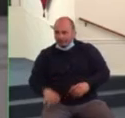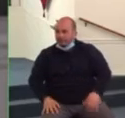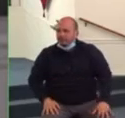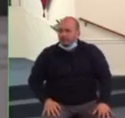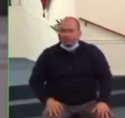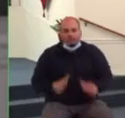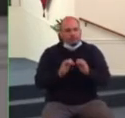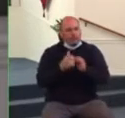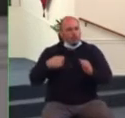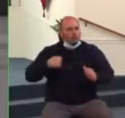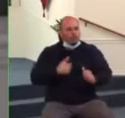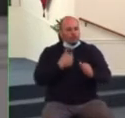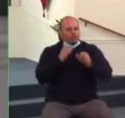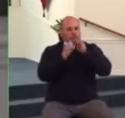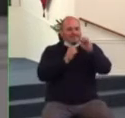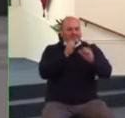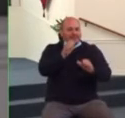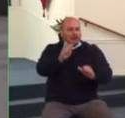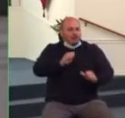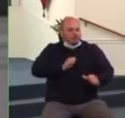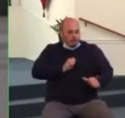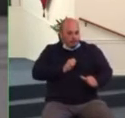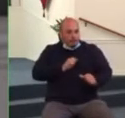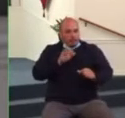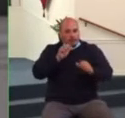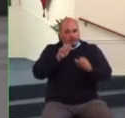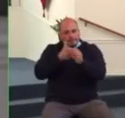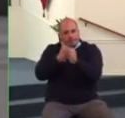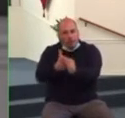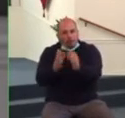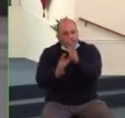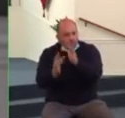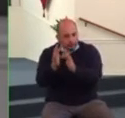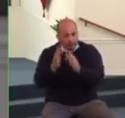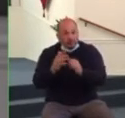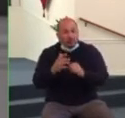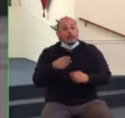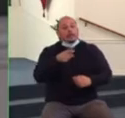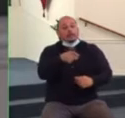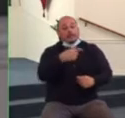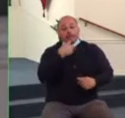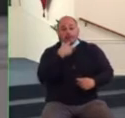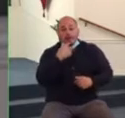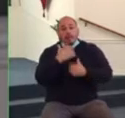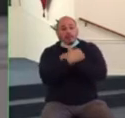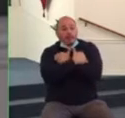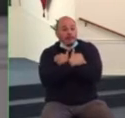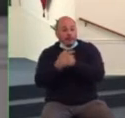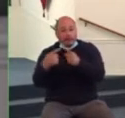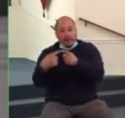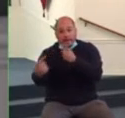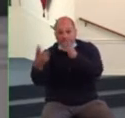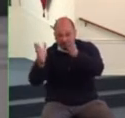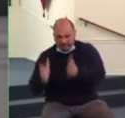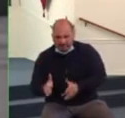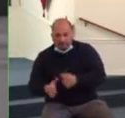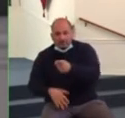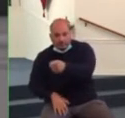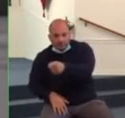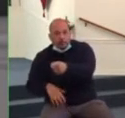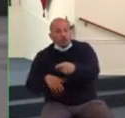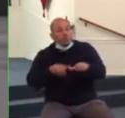week, Jesus said, "Love your enemies, do good to those who hate you, bless those who curse